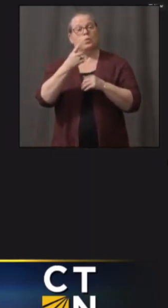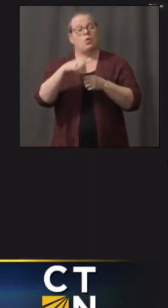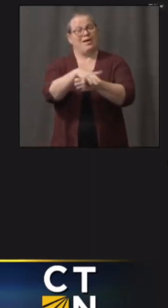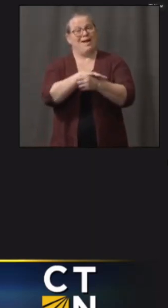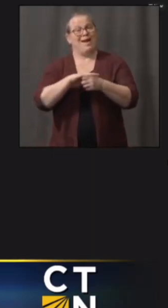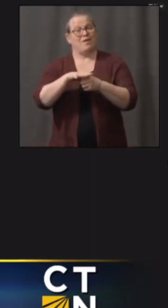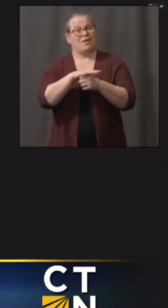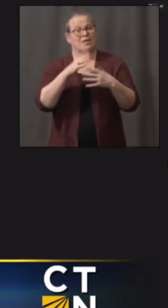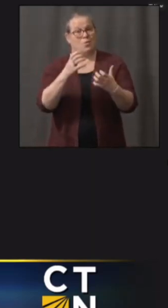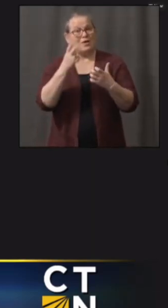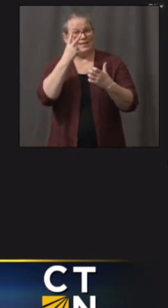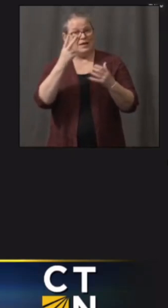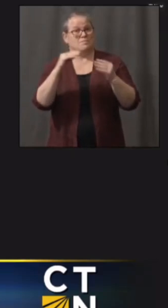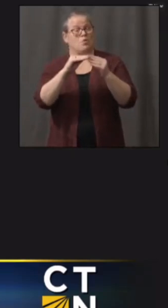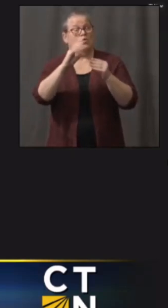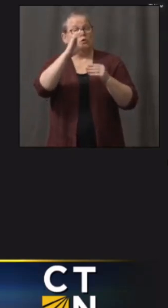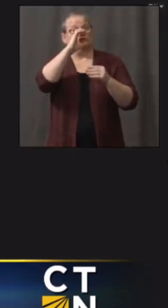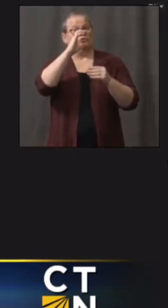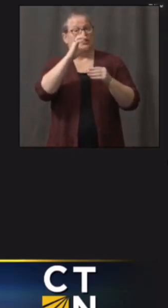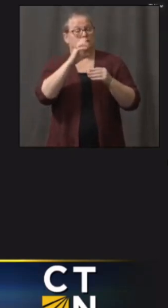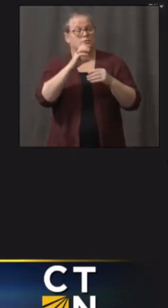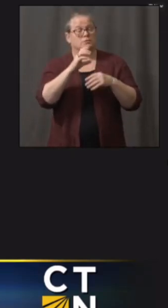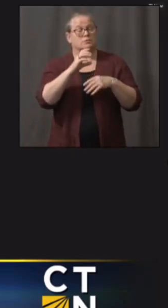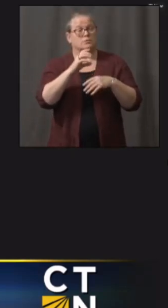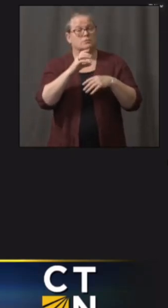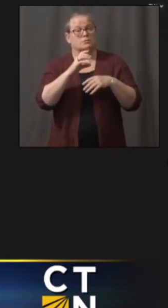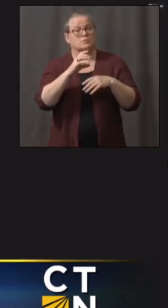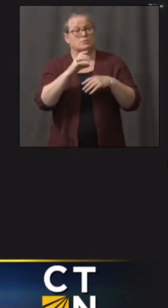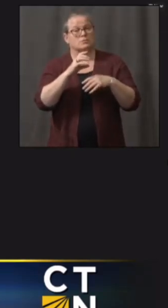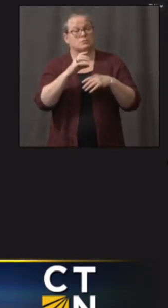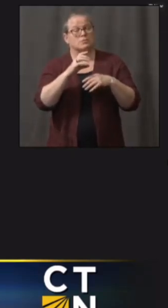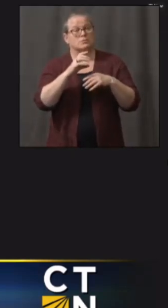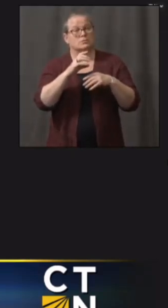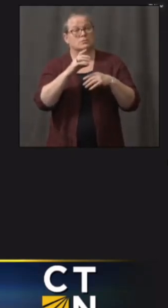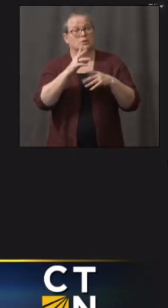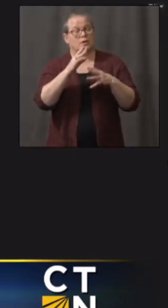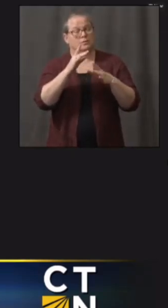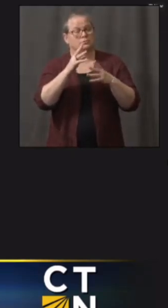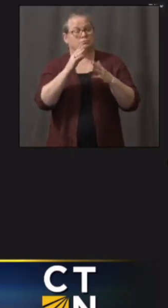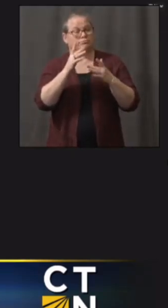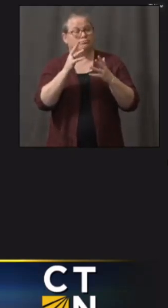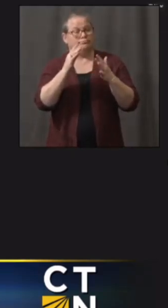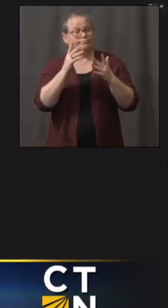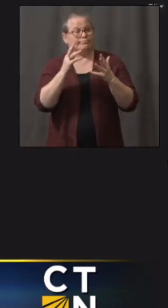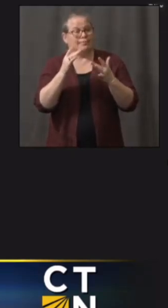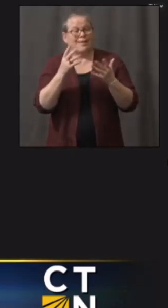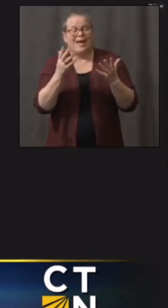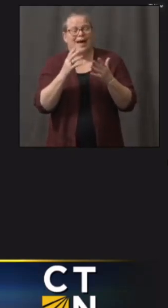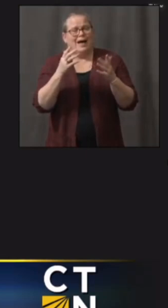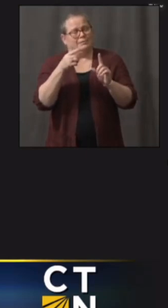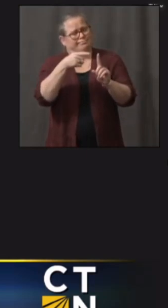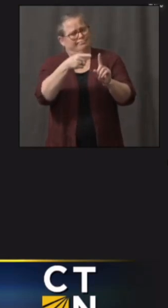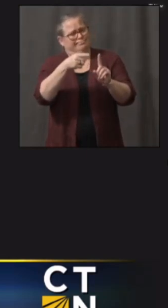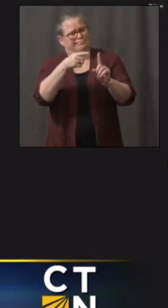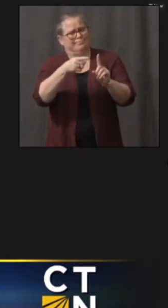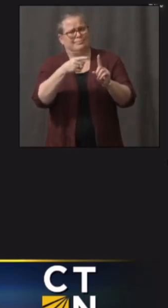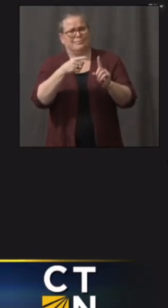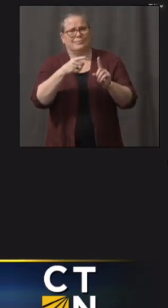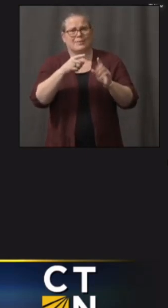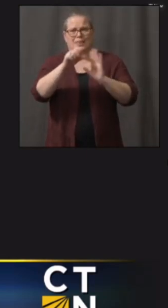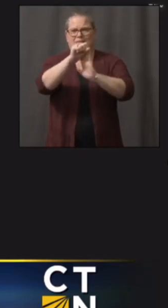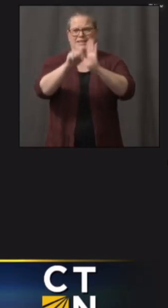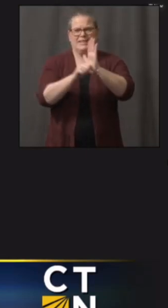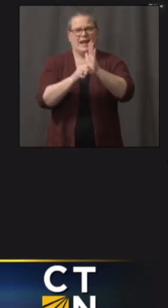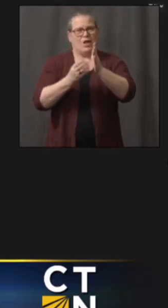the most severe way possible. What's it like trying to lead the state through